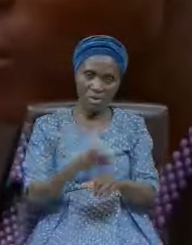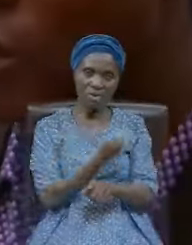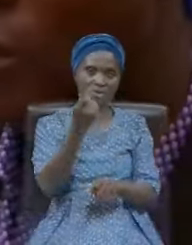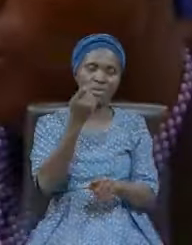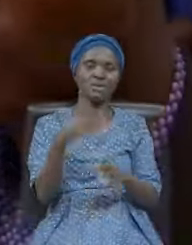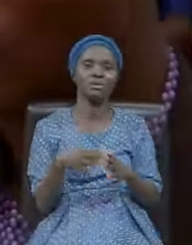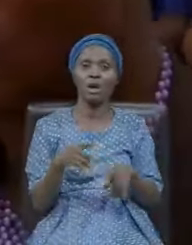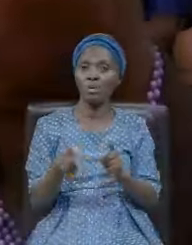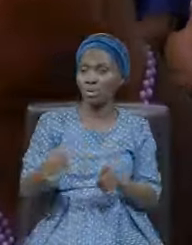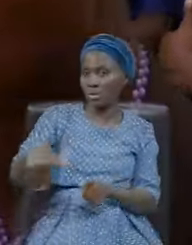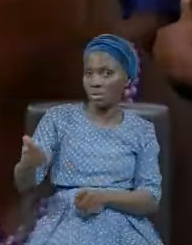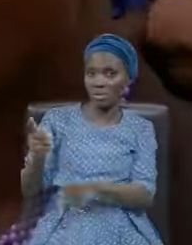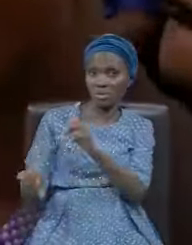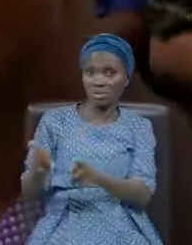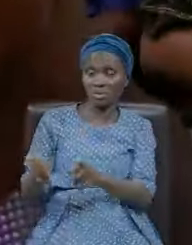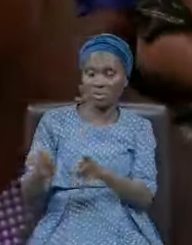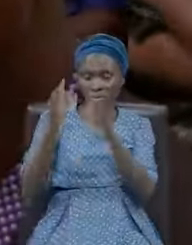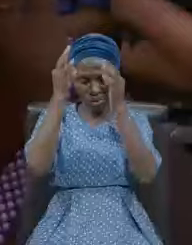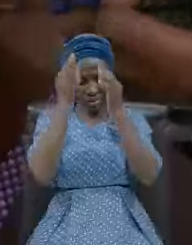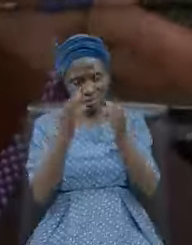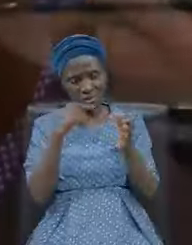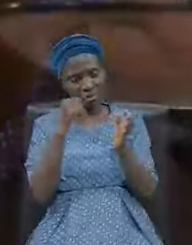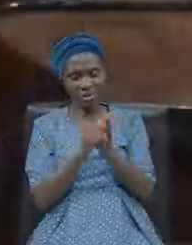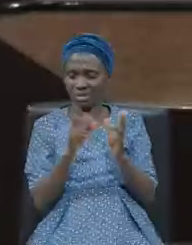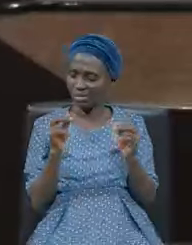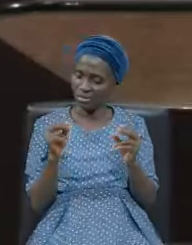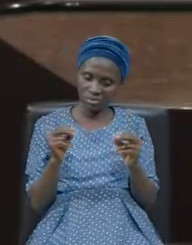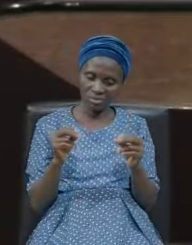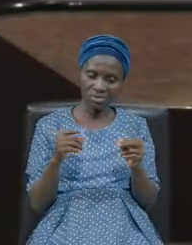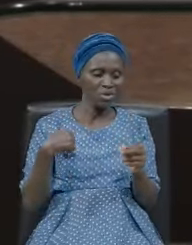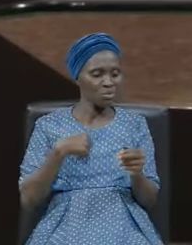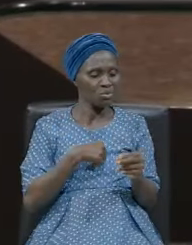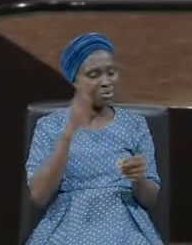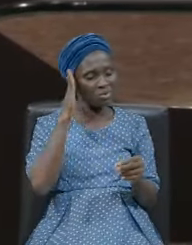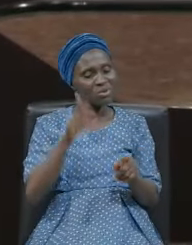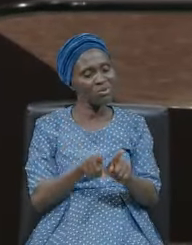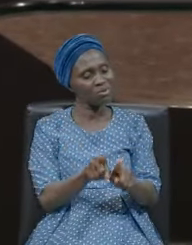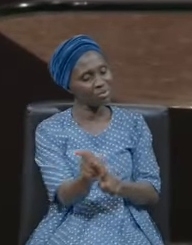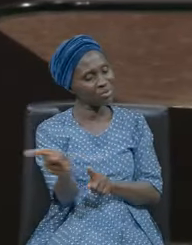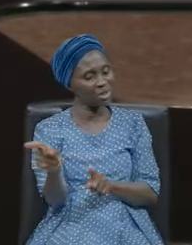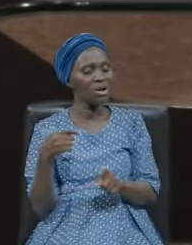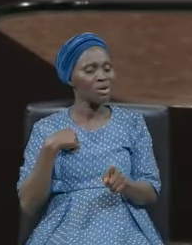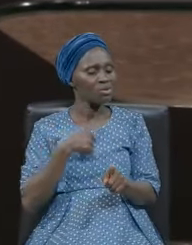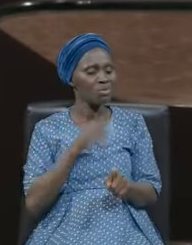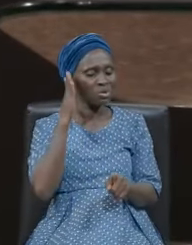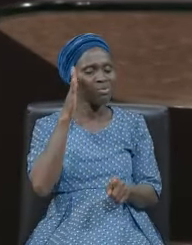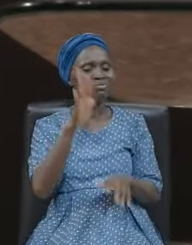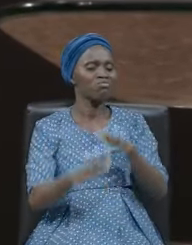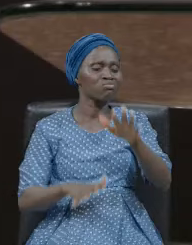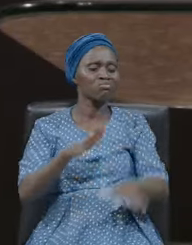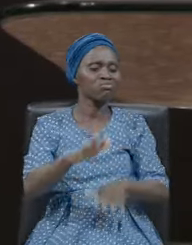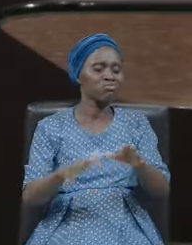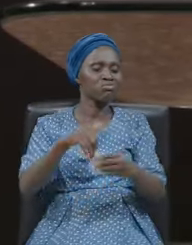others decided, no. They were going to wander. You might be